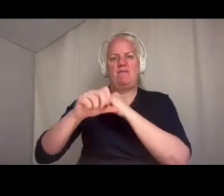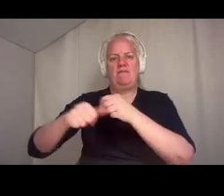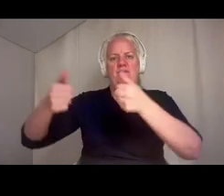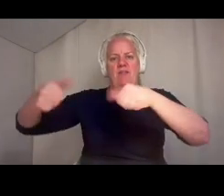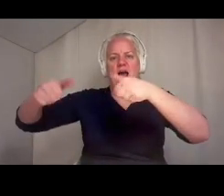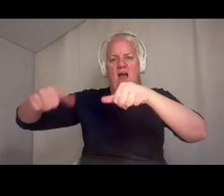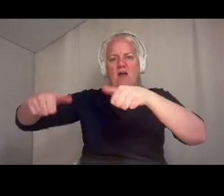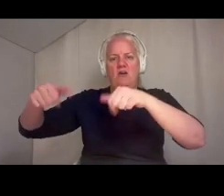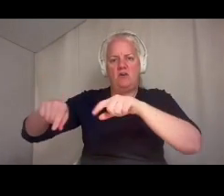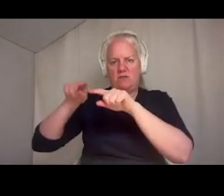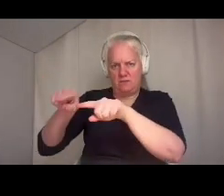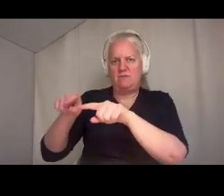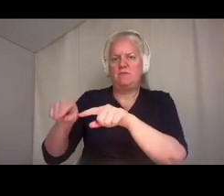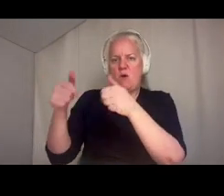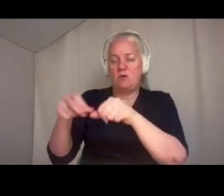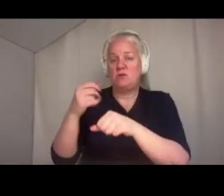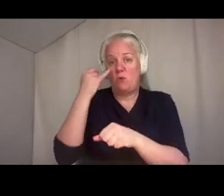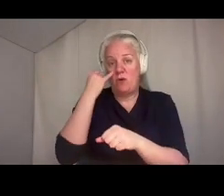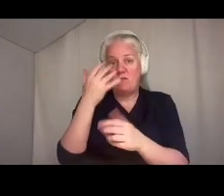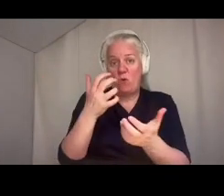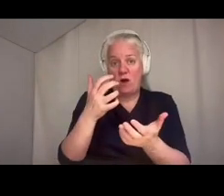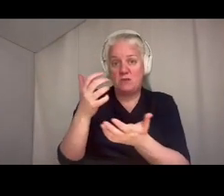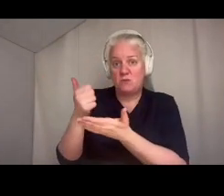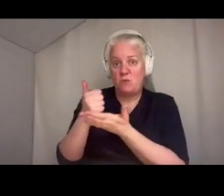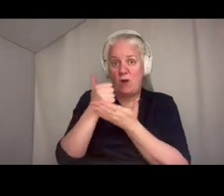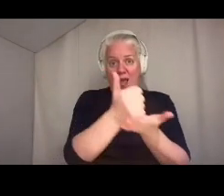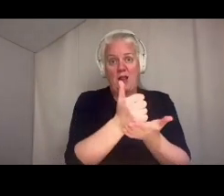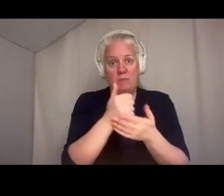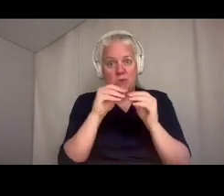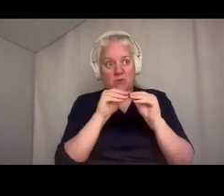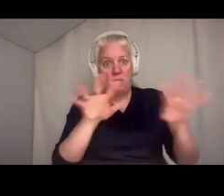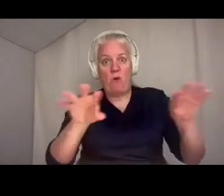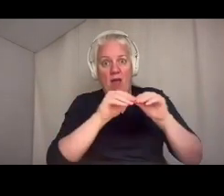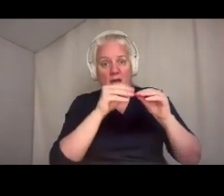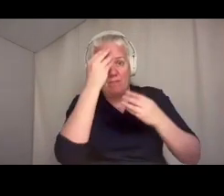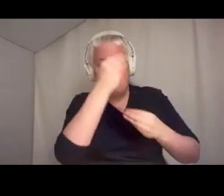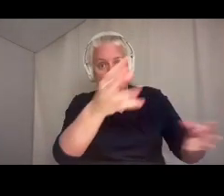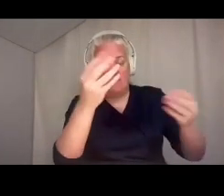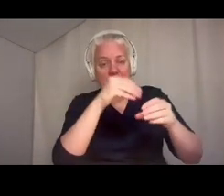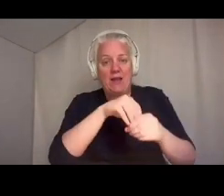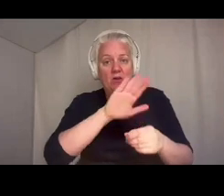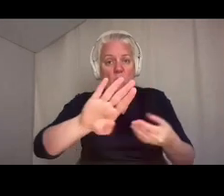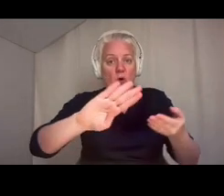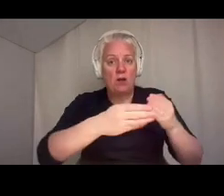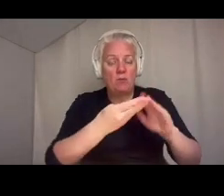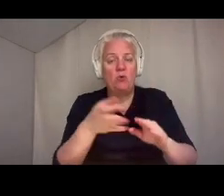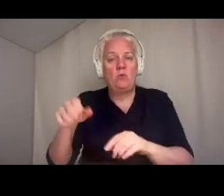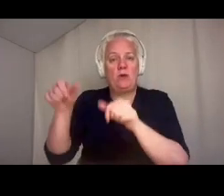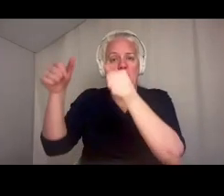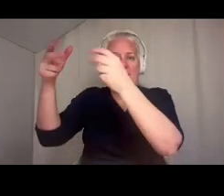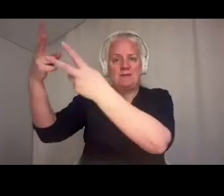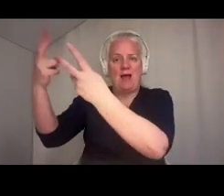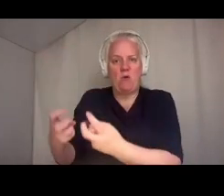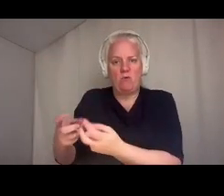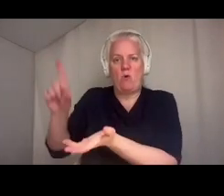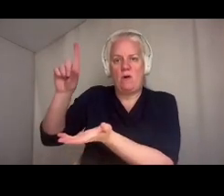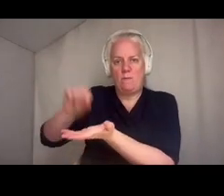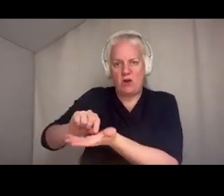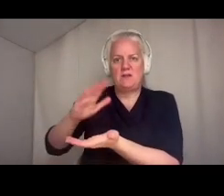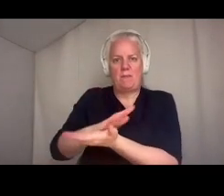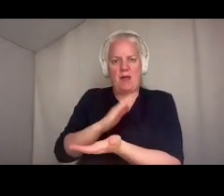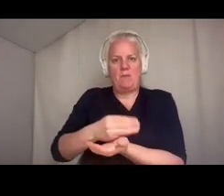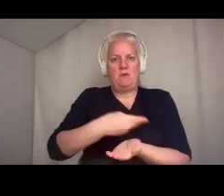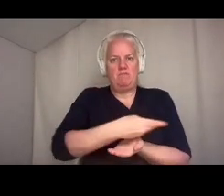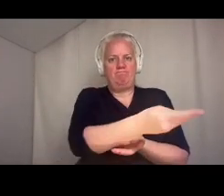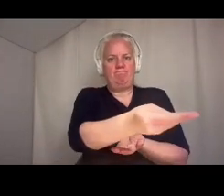spread the word in your community that ABLE accounts are available, you can print that out and hand that